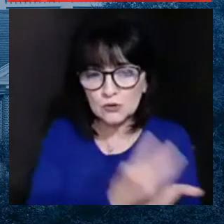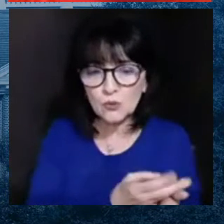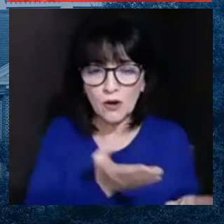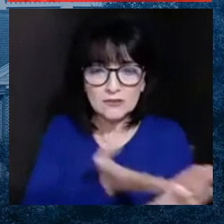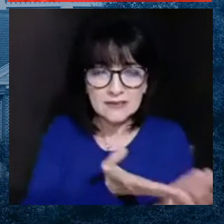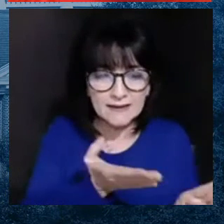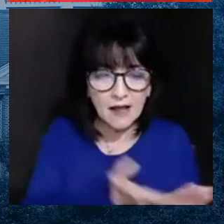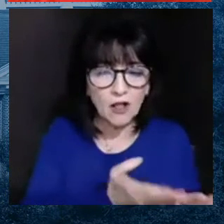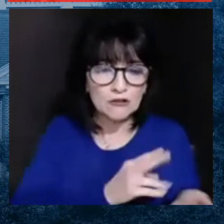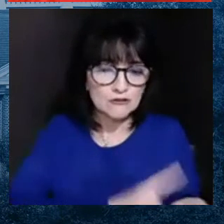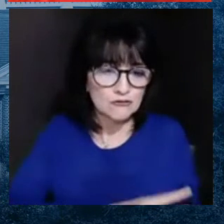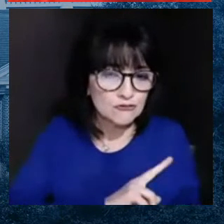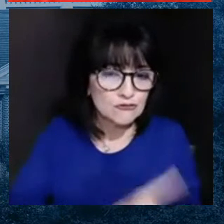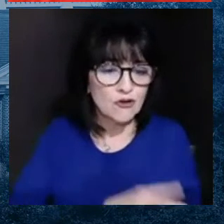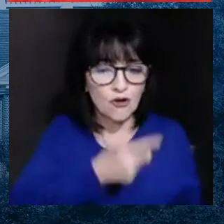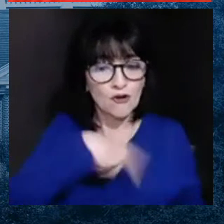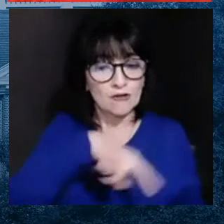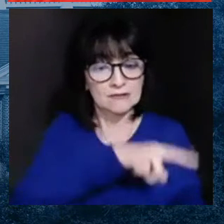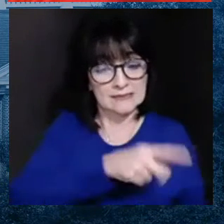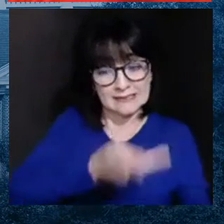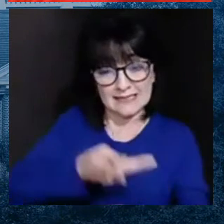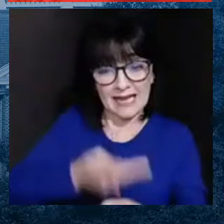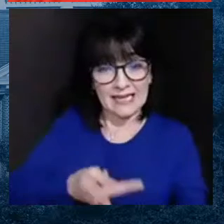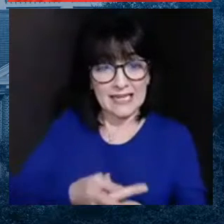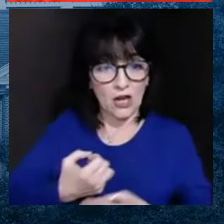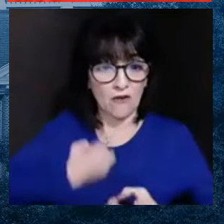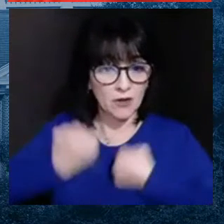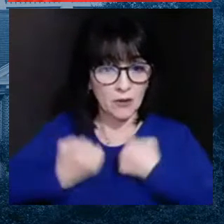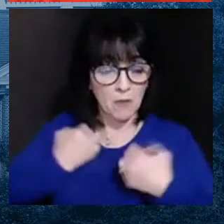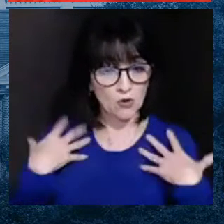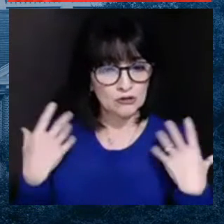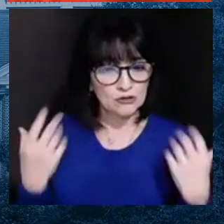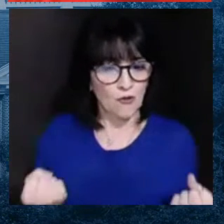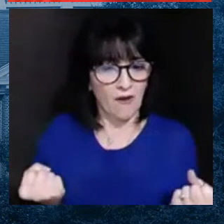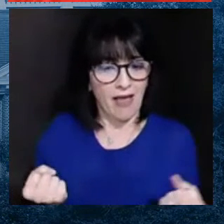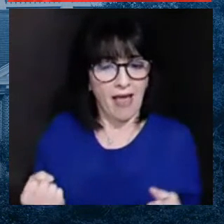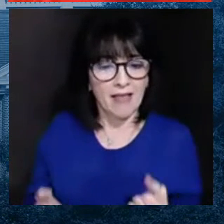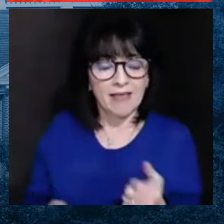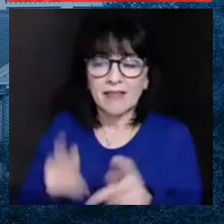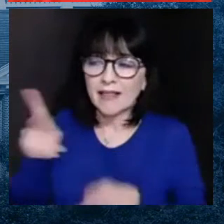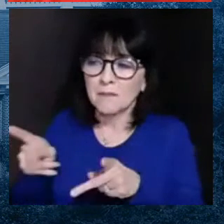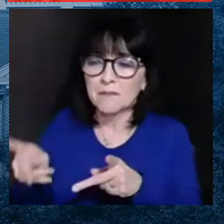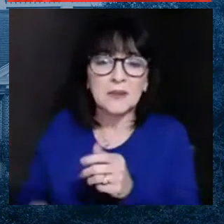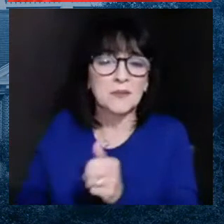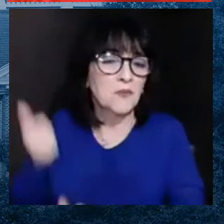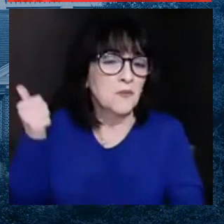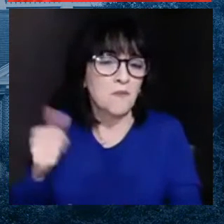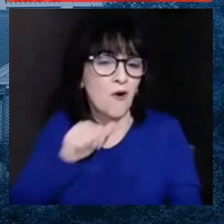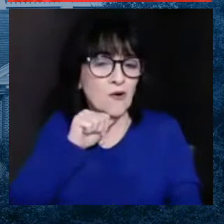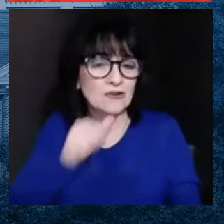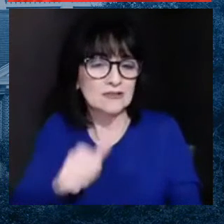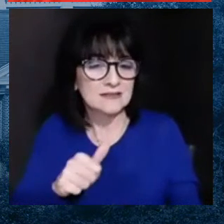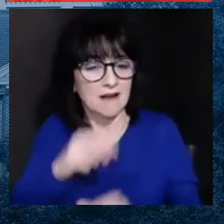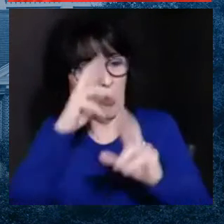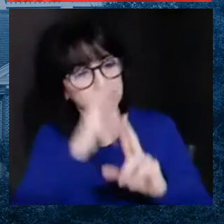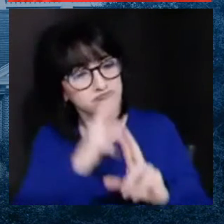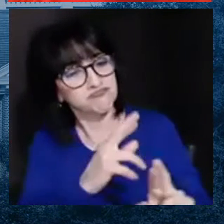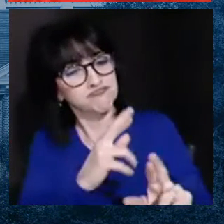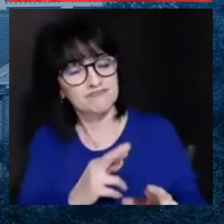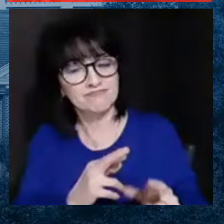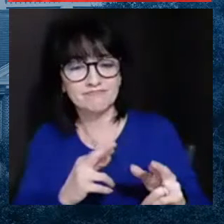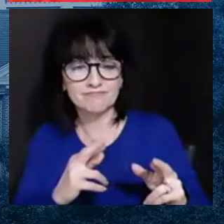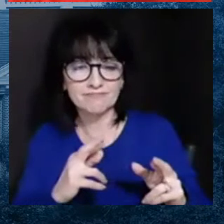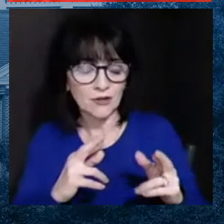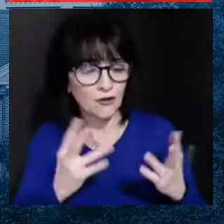bill recognizing Behavioral Health Professional of the Year really does show the governor and the state's commitment